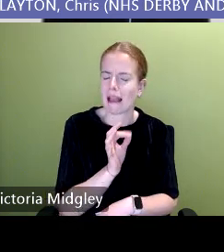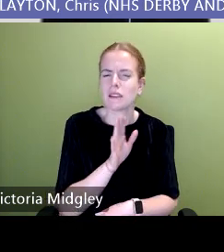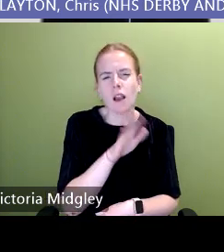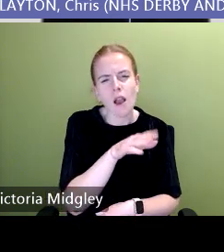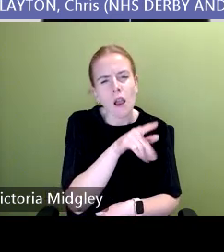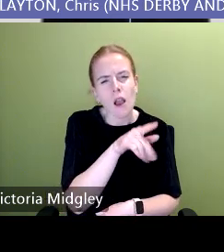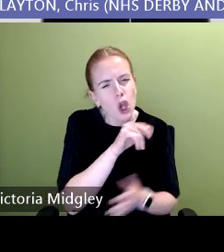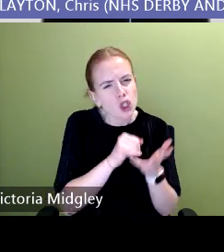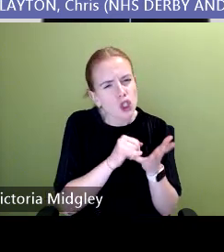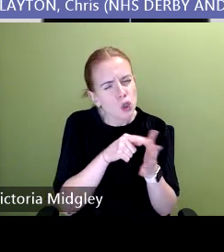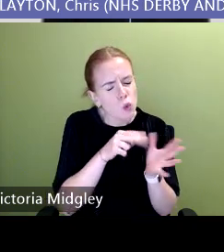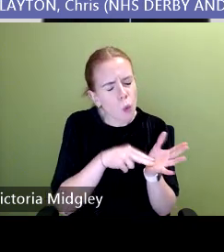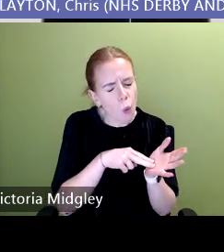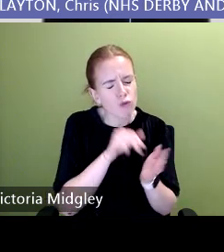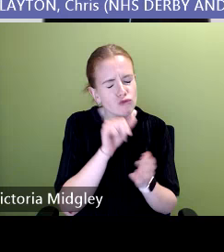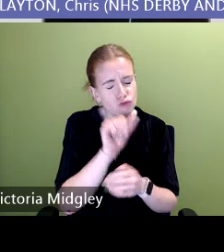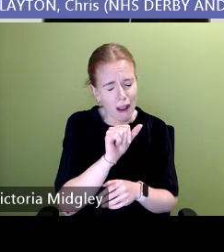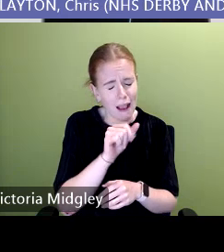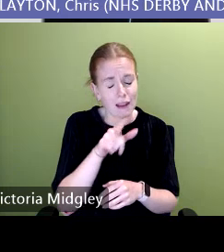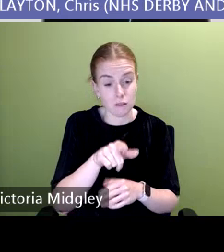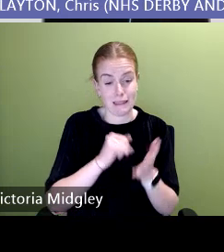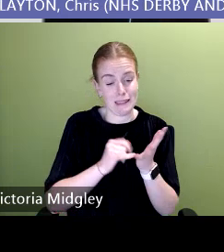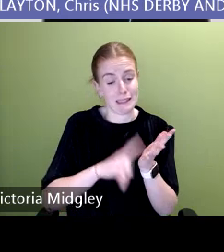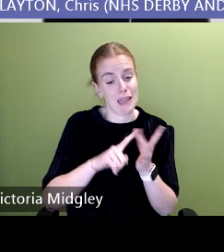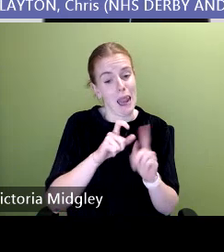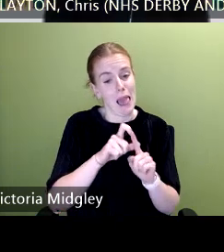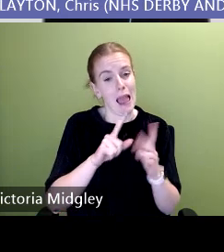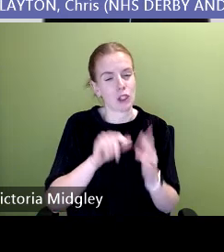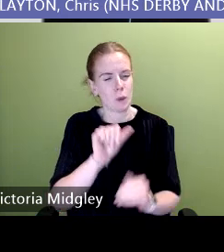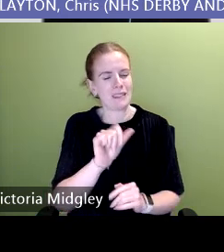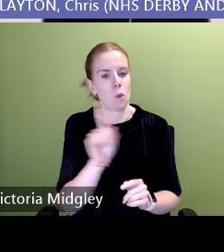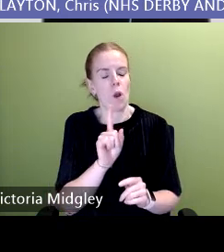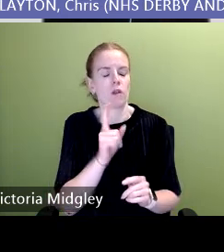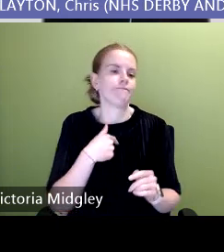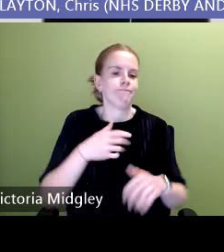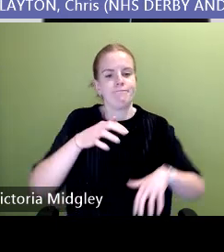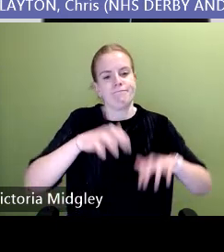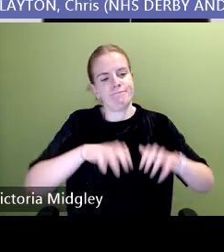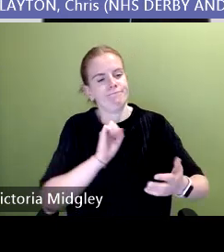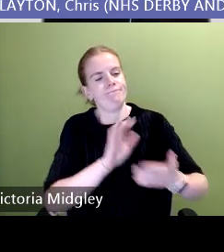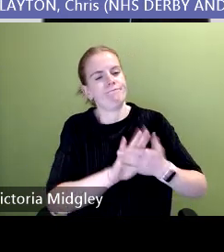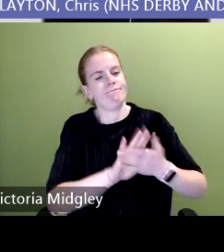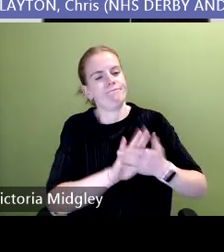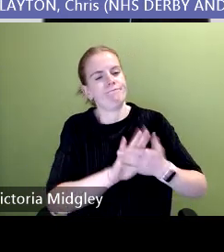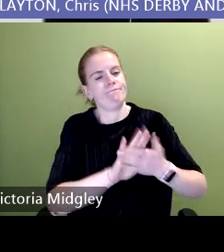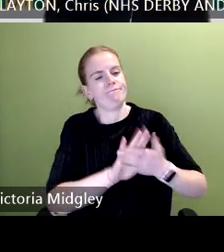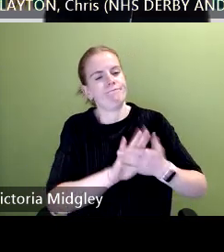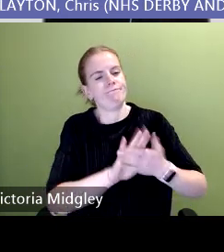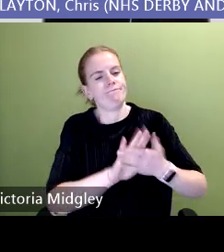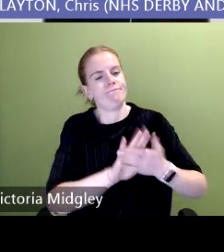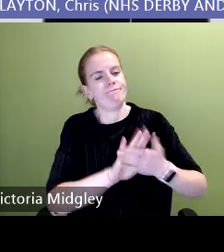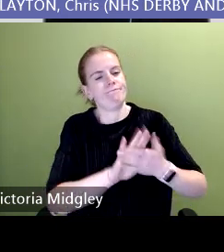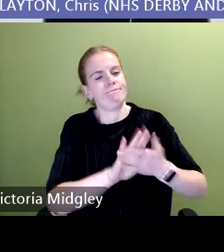bigger the word on the screen, the more people who have picked that. So it gives you a sense of